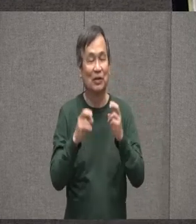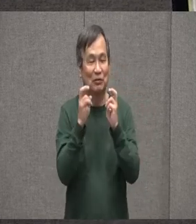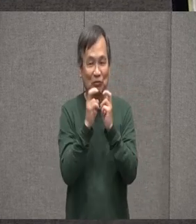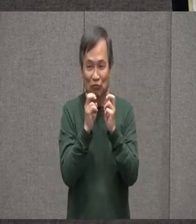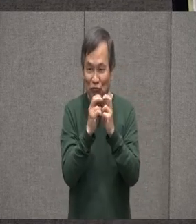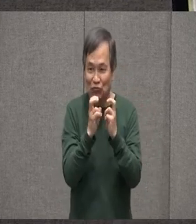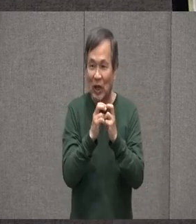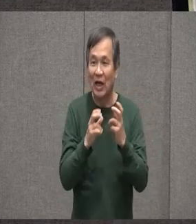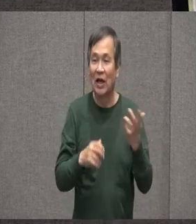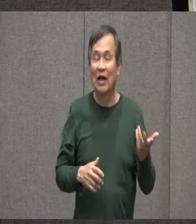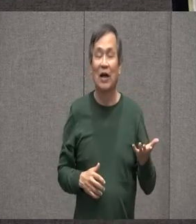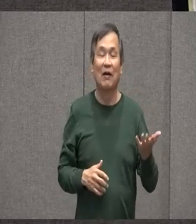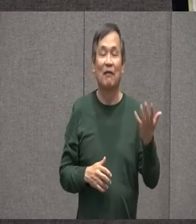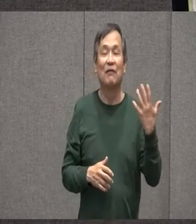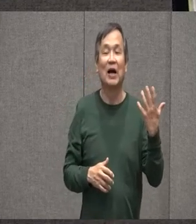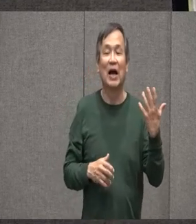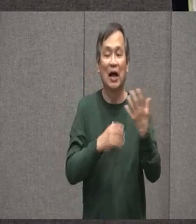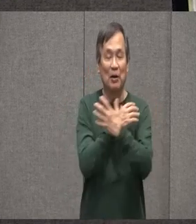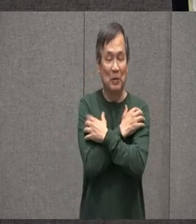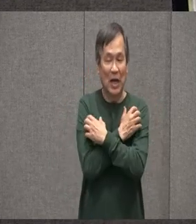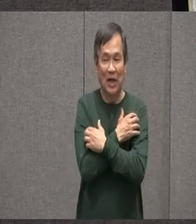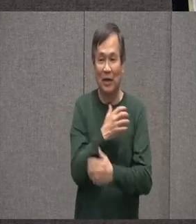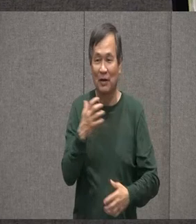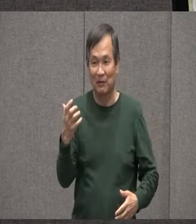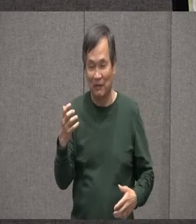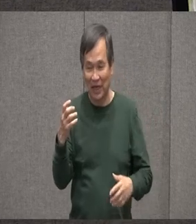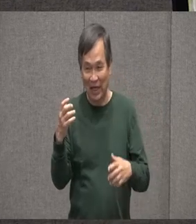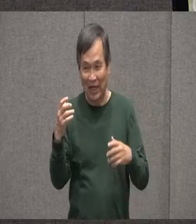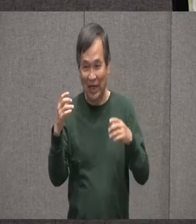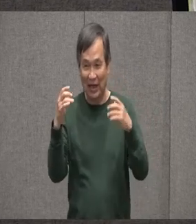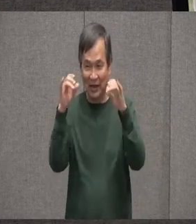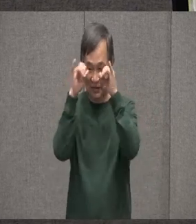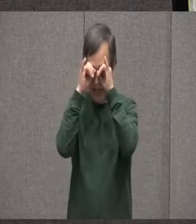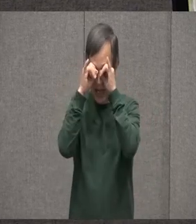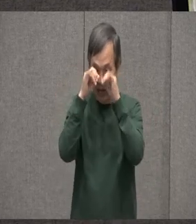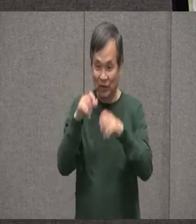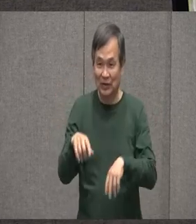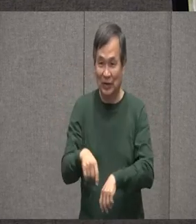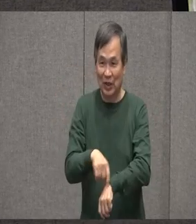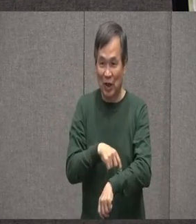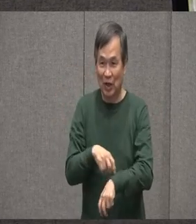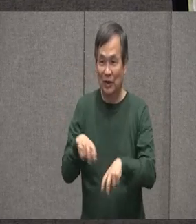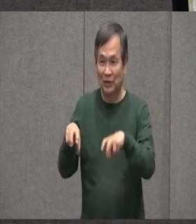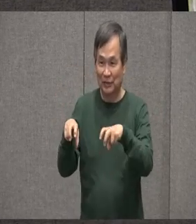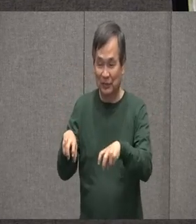bears on pigeon-toed paws, and five snowy owls with long, curvy claws.